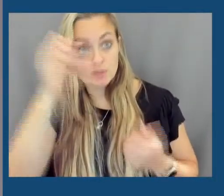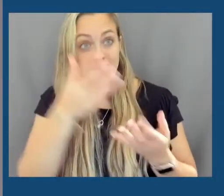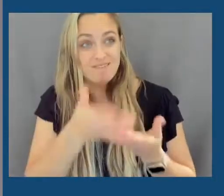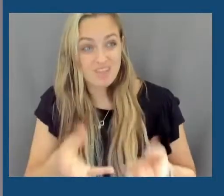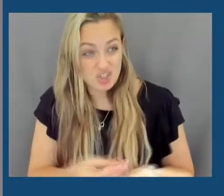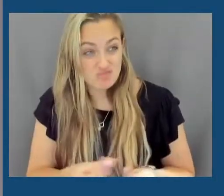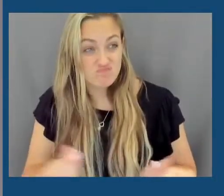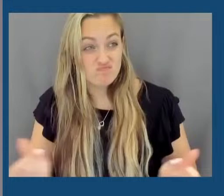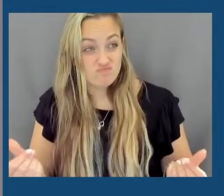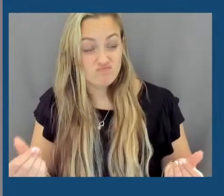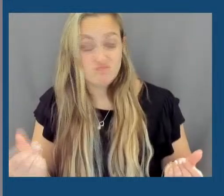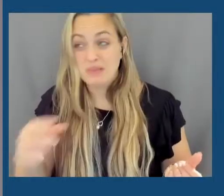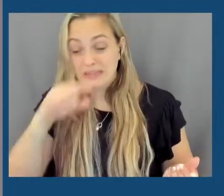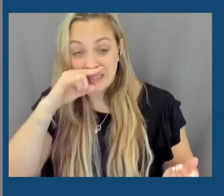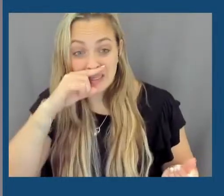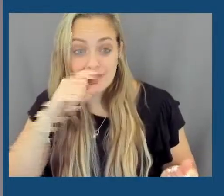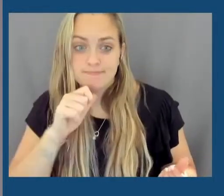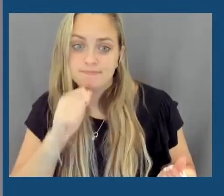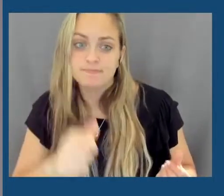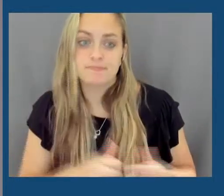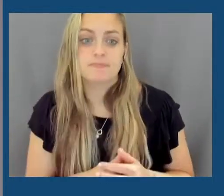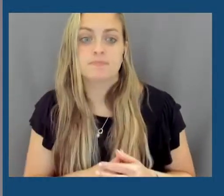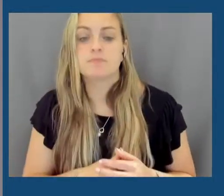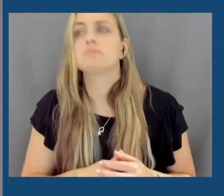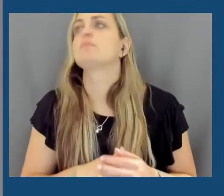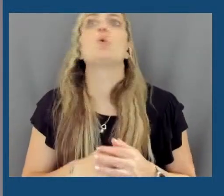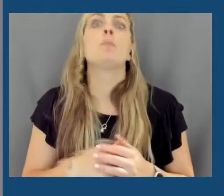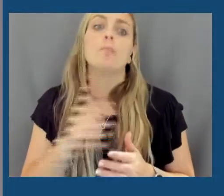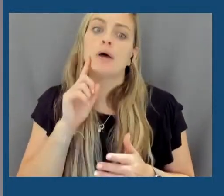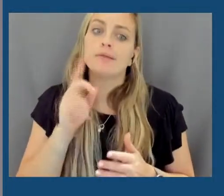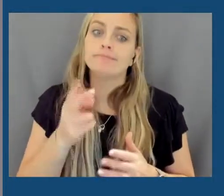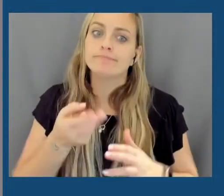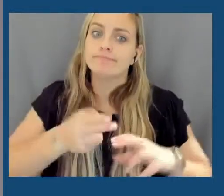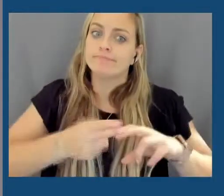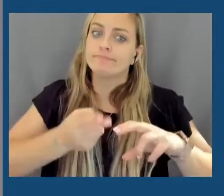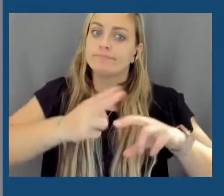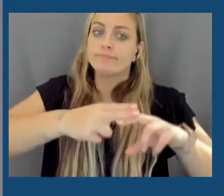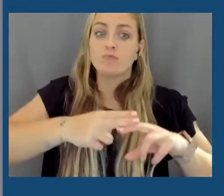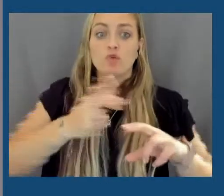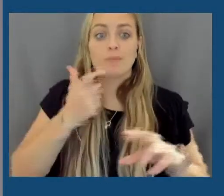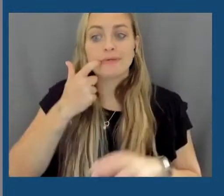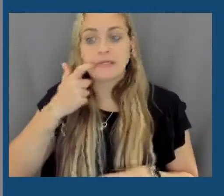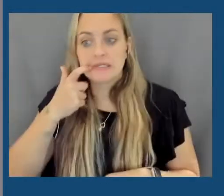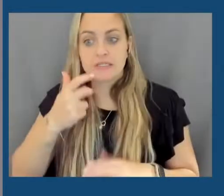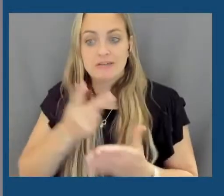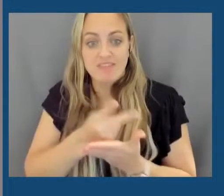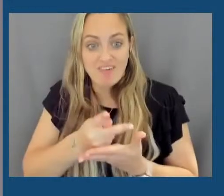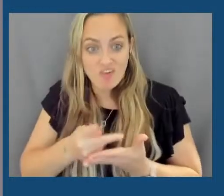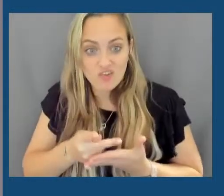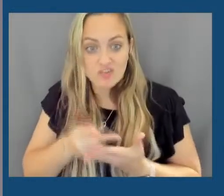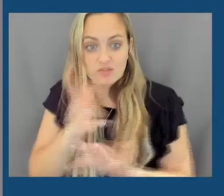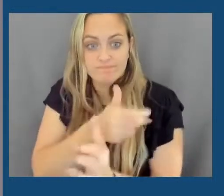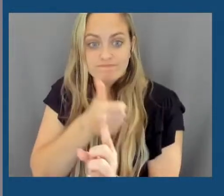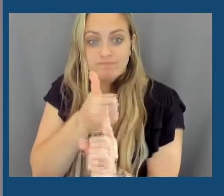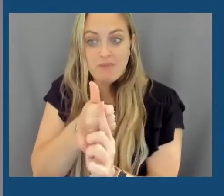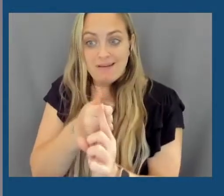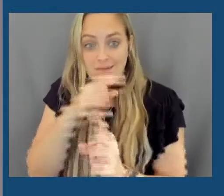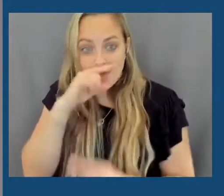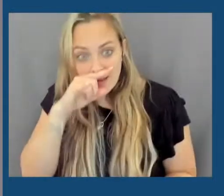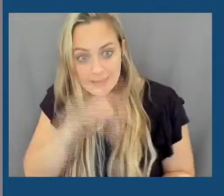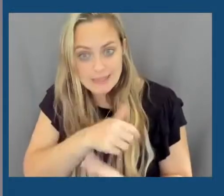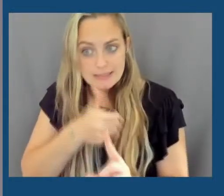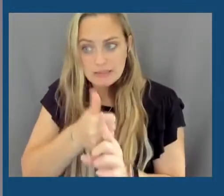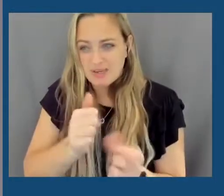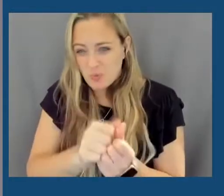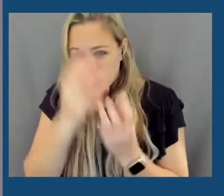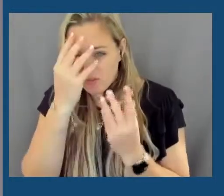But at the same time, the rise in addictive algorithms from social media companies targeting our kids, hitting them with information